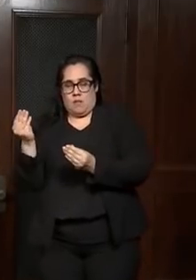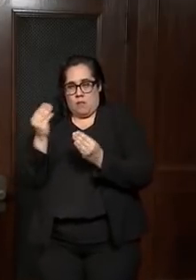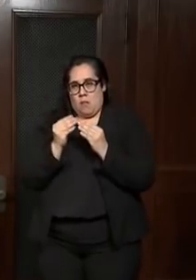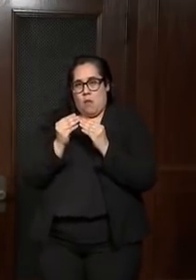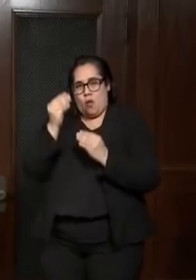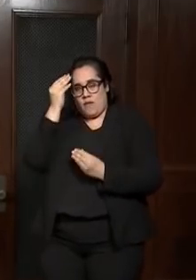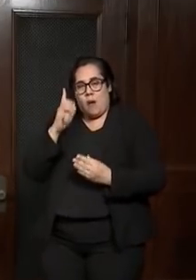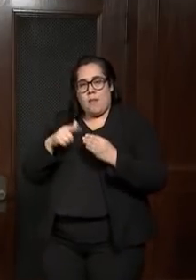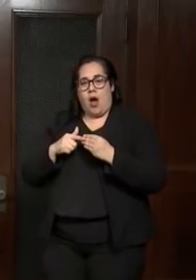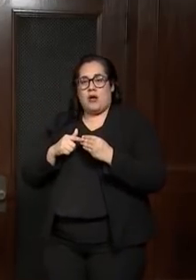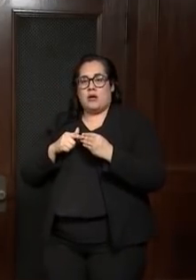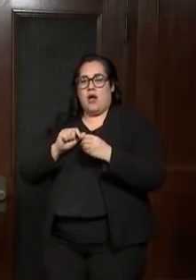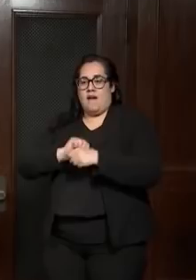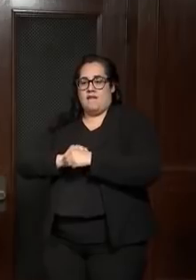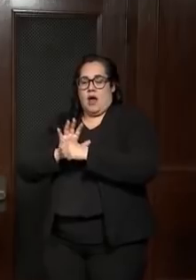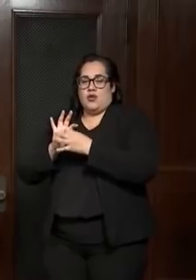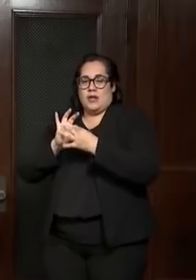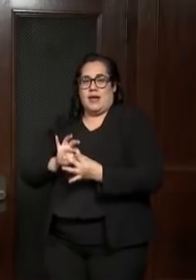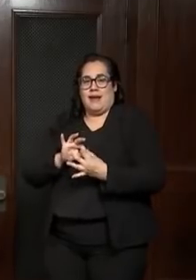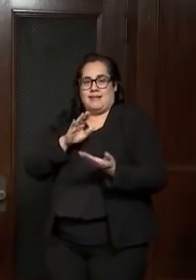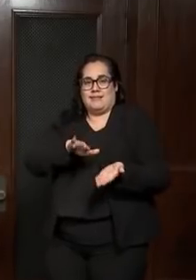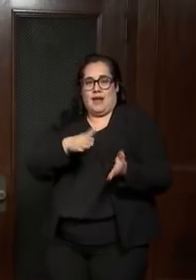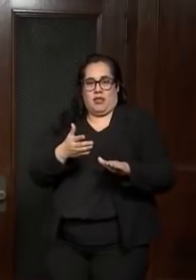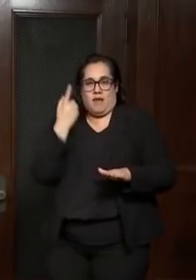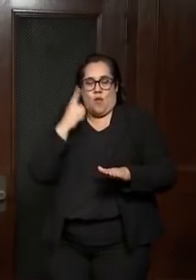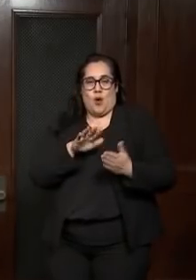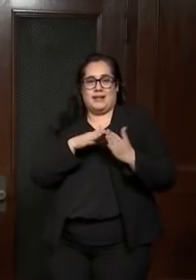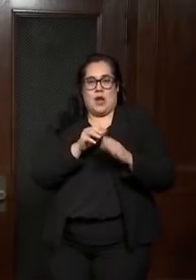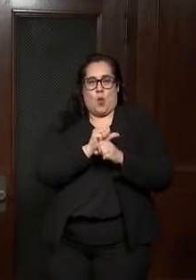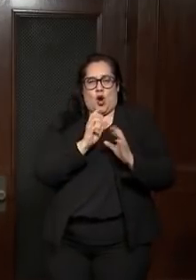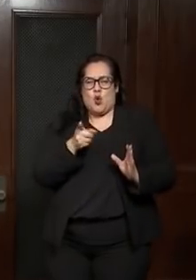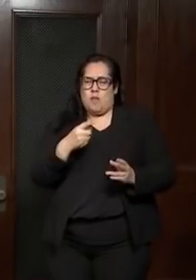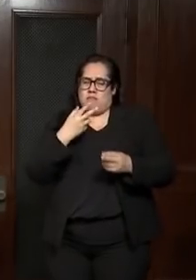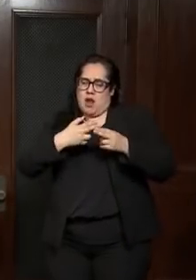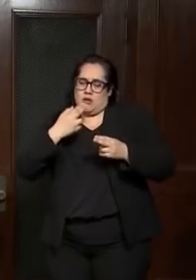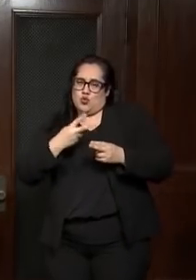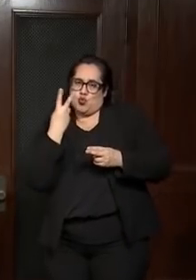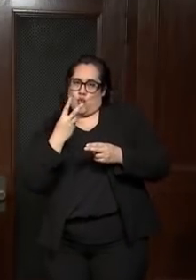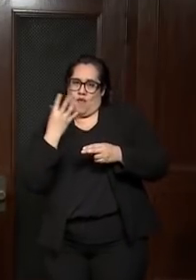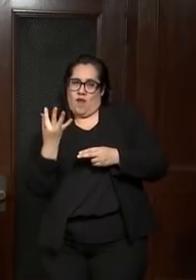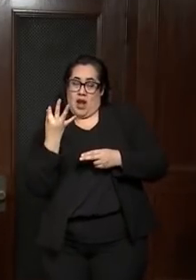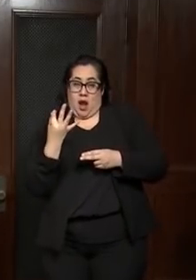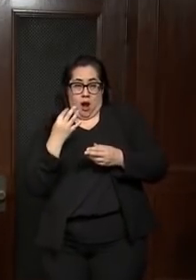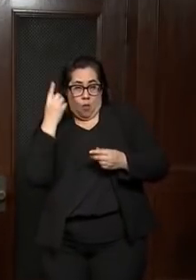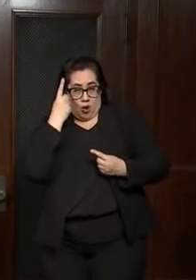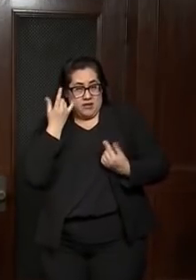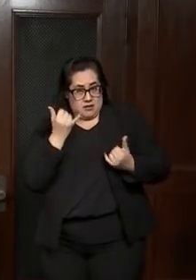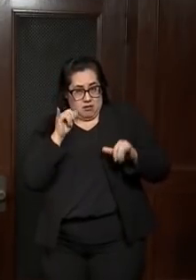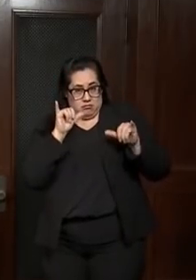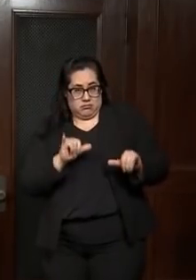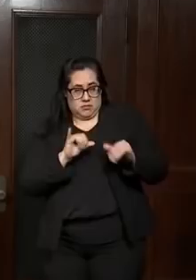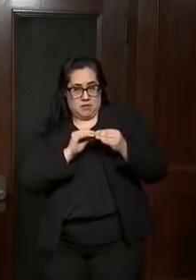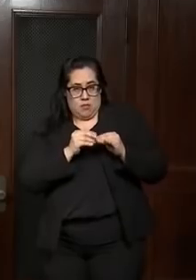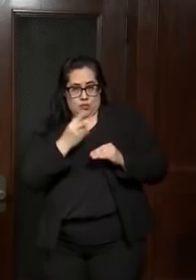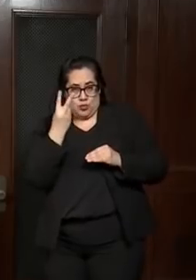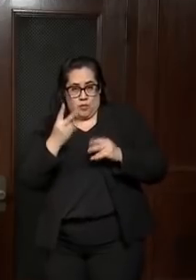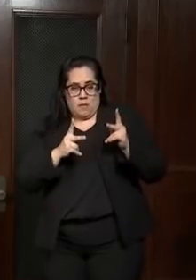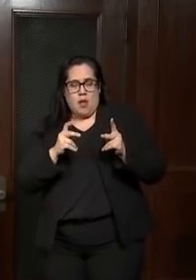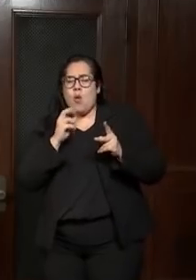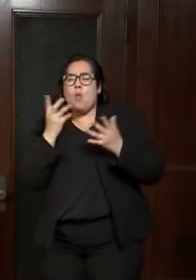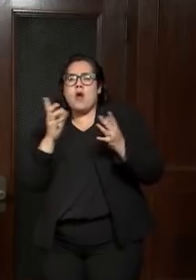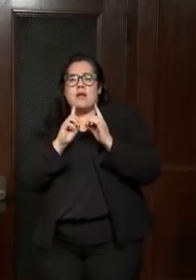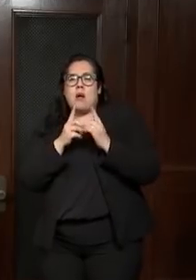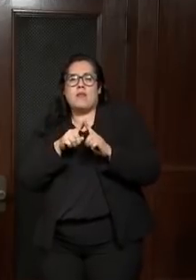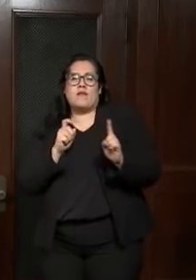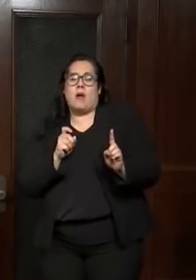about virus-related deaths of city workers. You had mentioned 2 on Friday. I'm wondering if it is still 2 people and what departments they